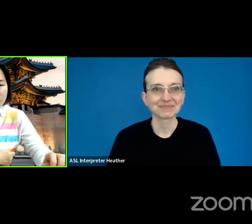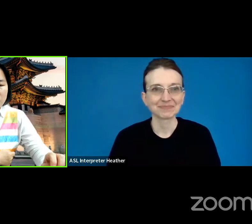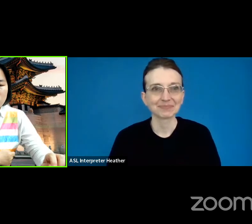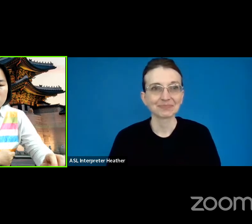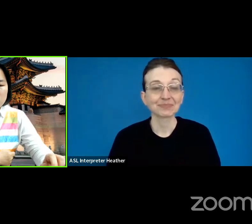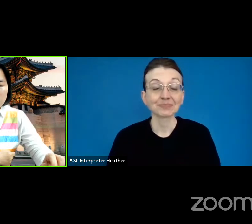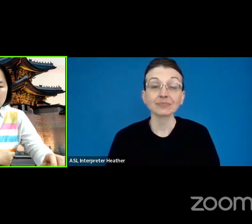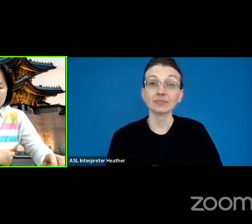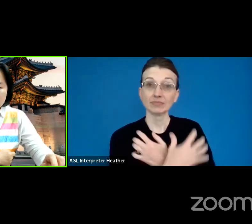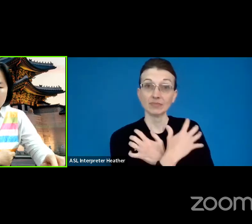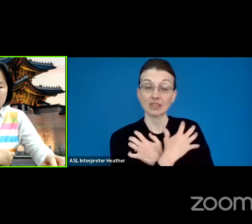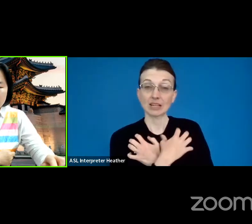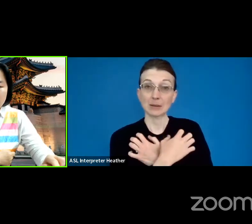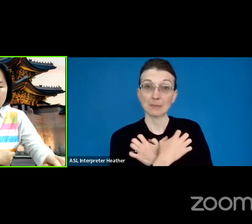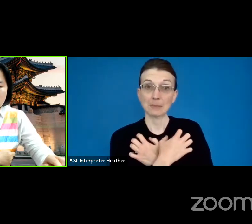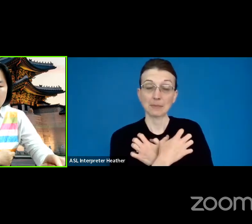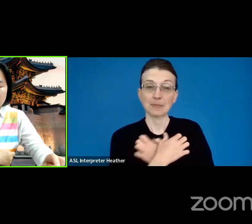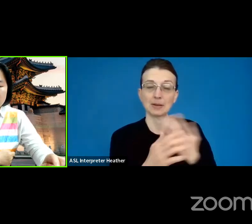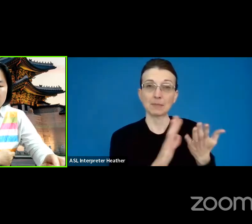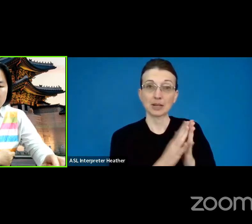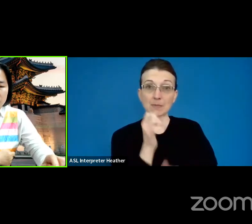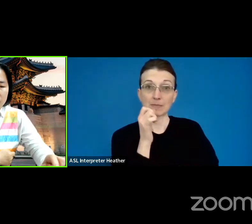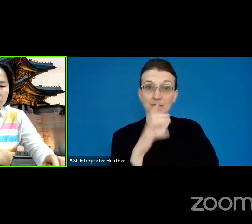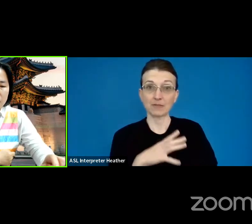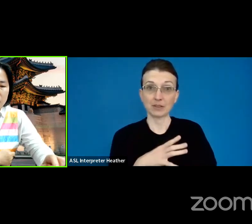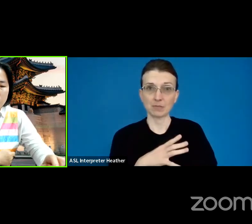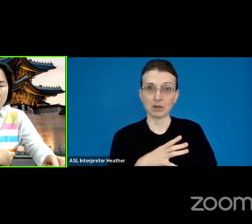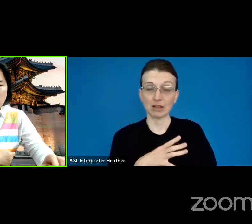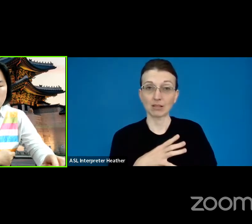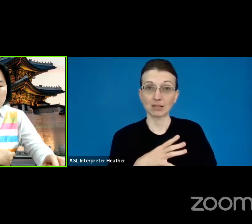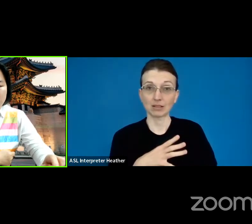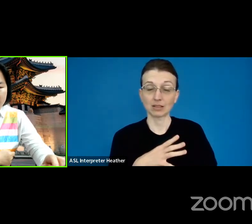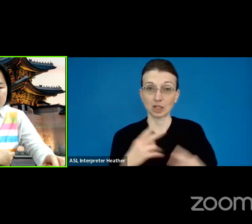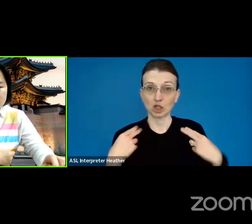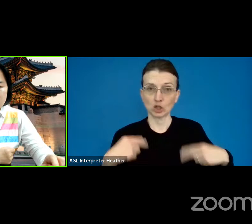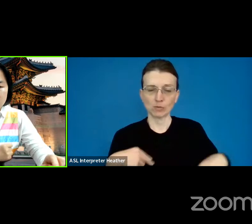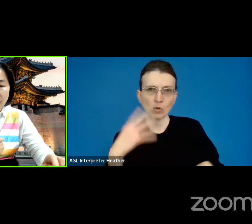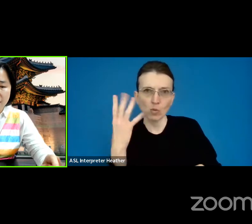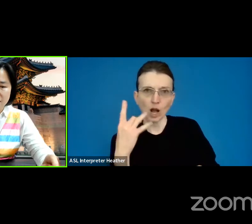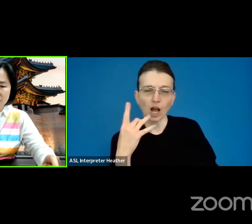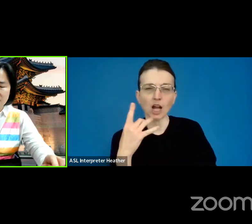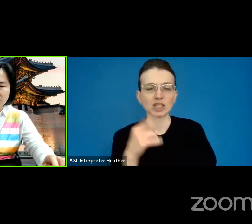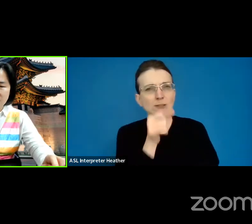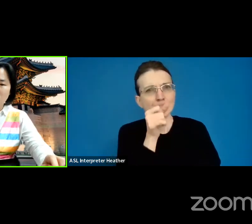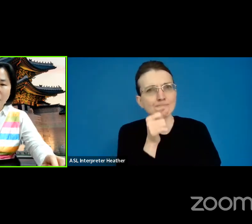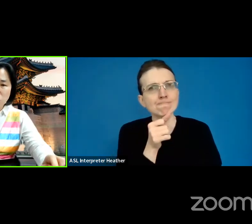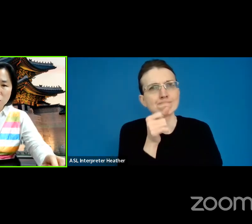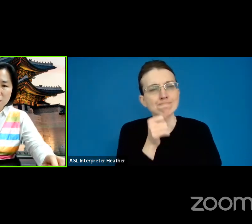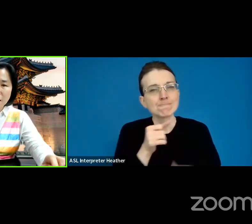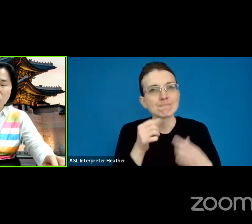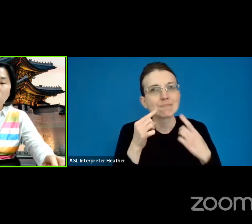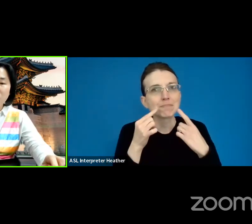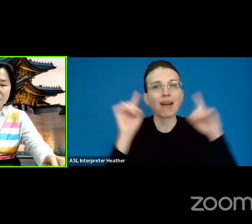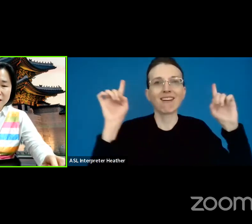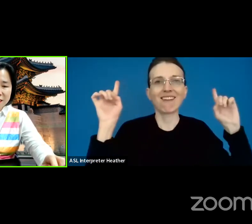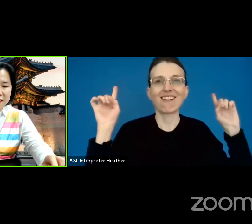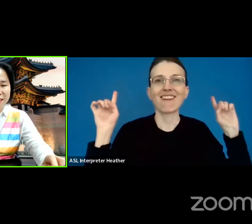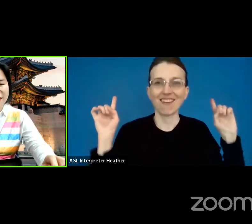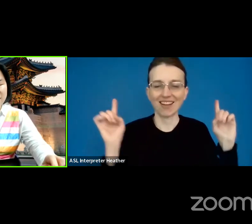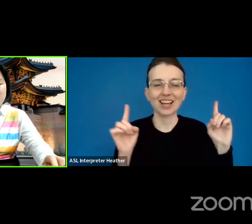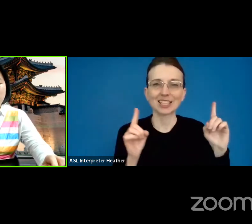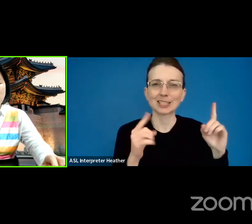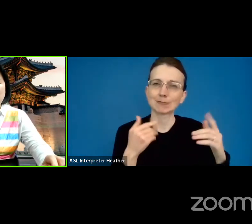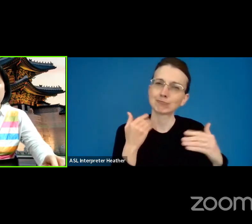The bear could become a female human because she passed the test of patience and